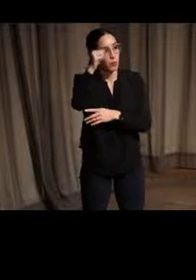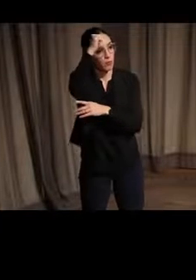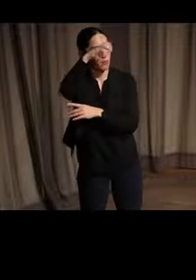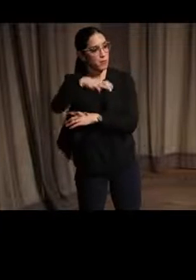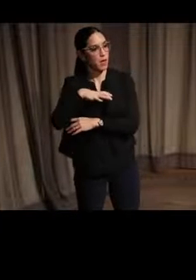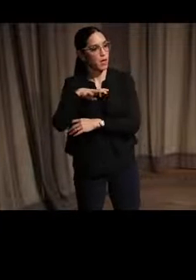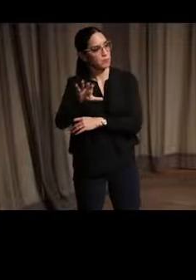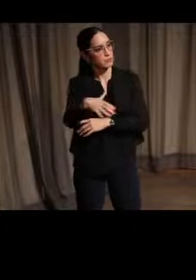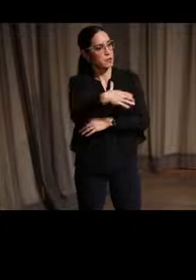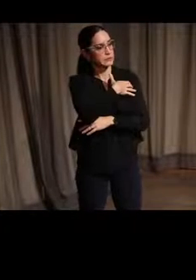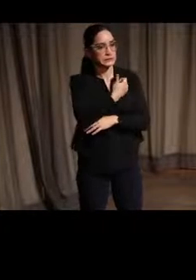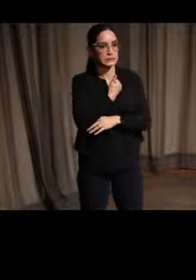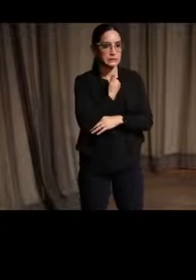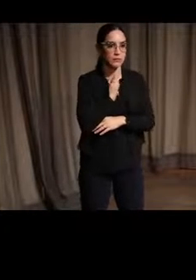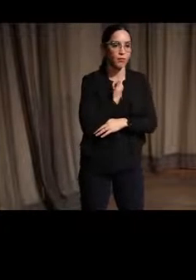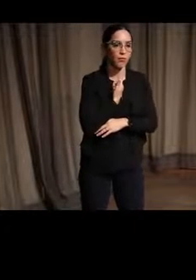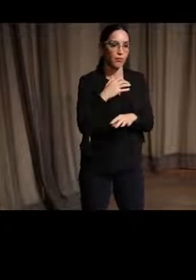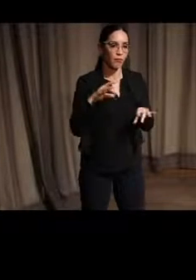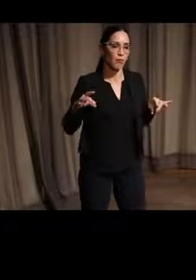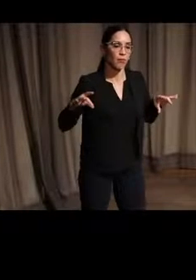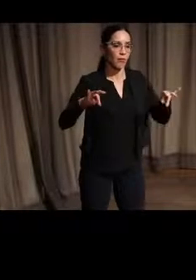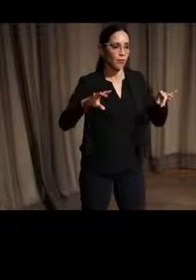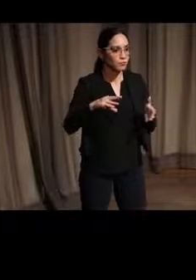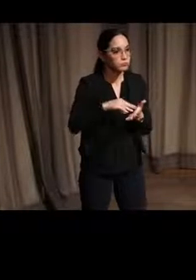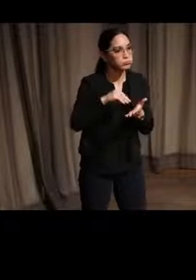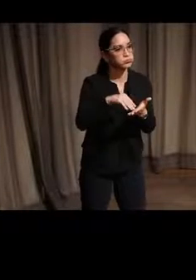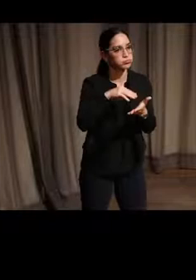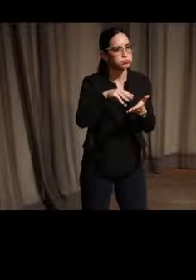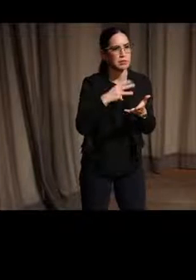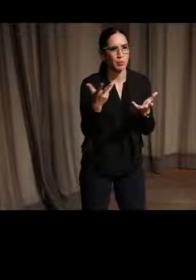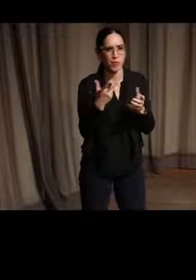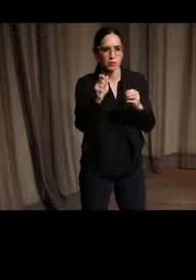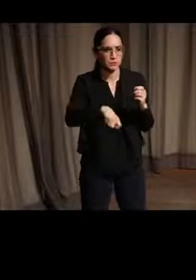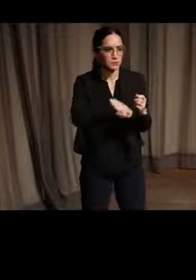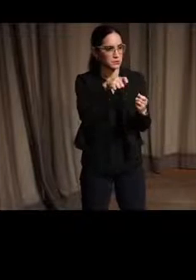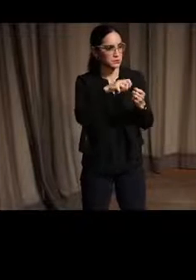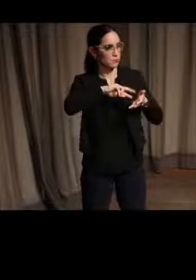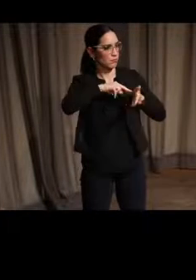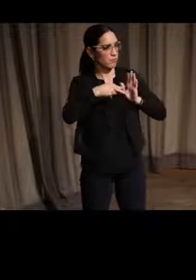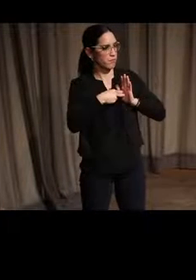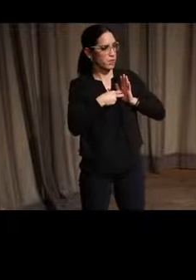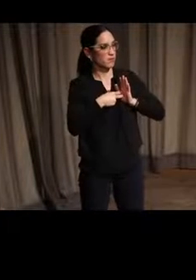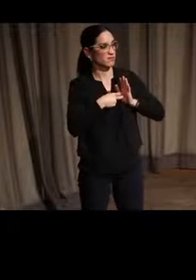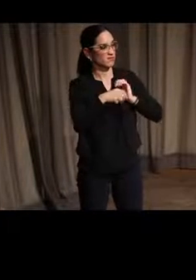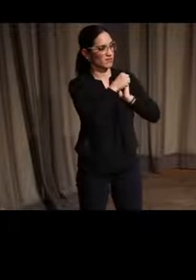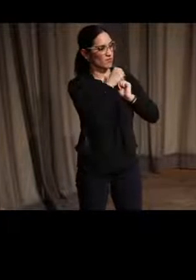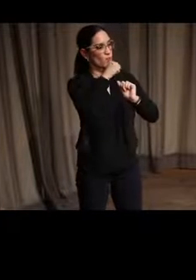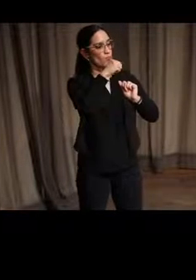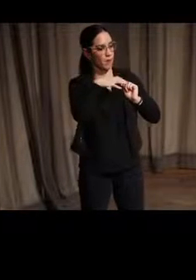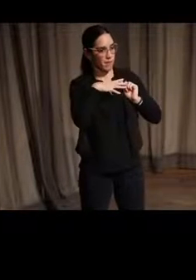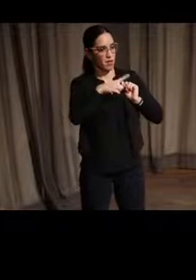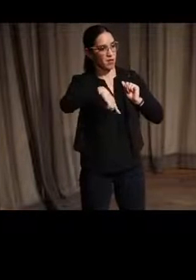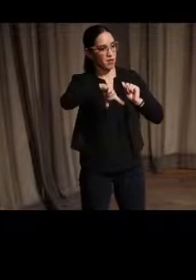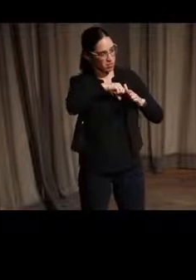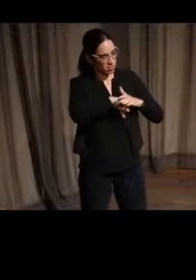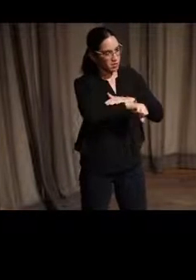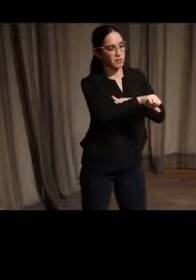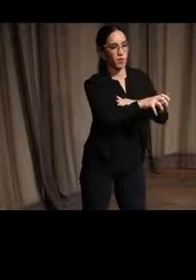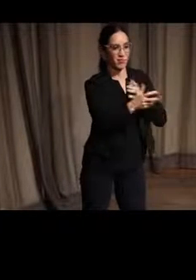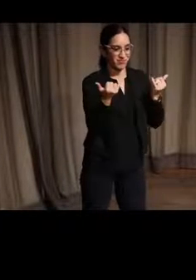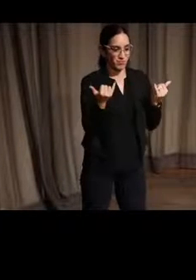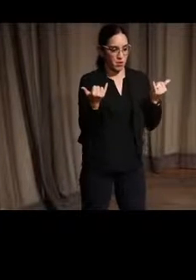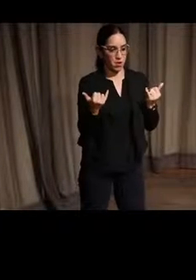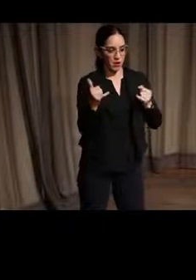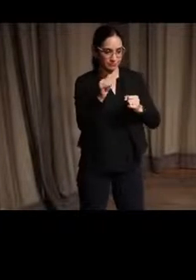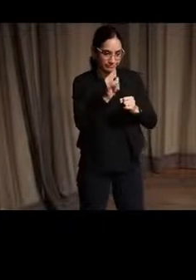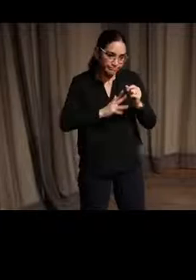empower themselves, to learn more about what women in labor is in this political climate with reversing Roe. Yeah, and